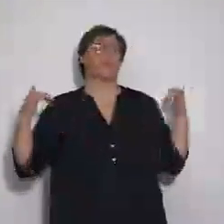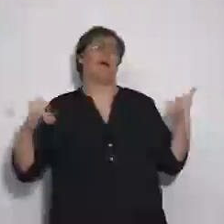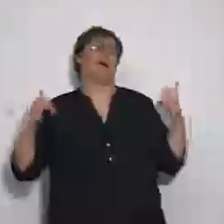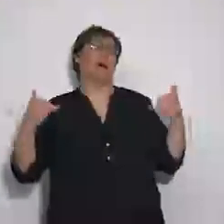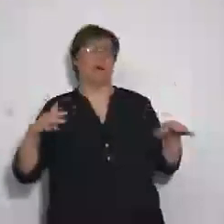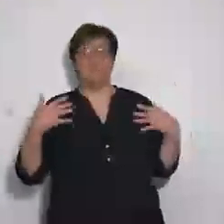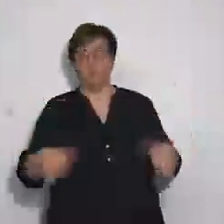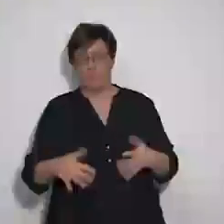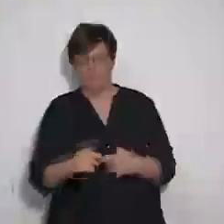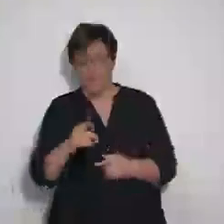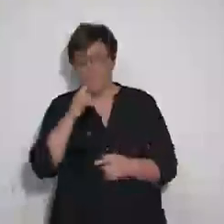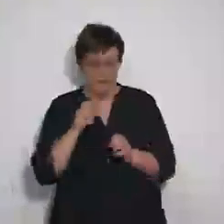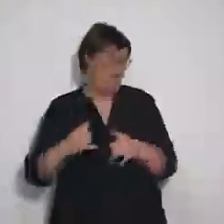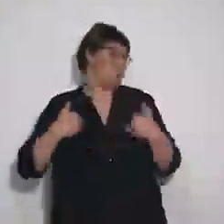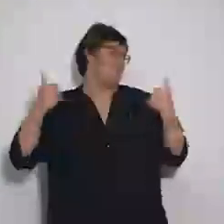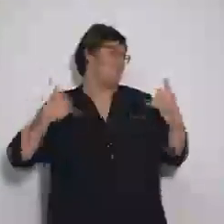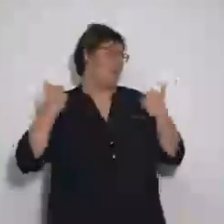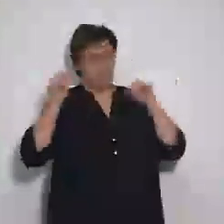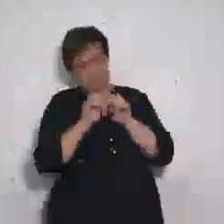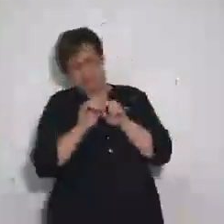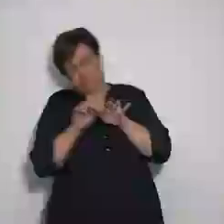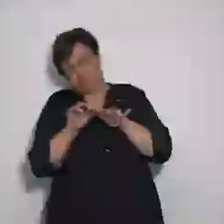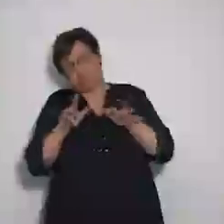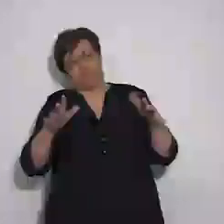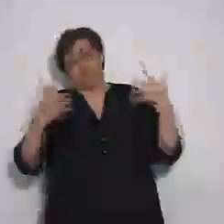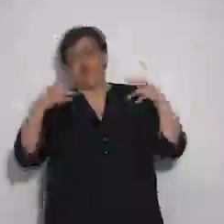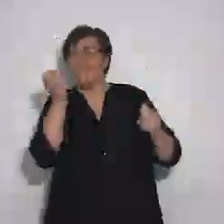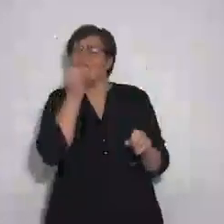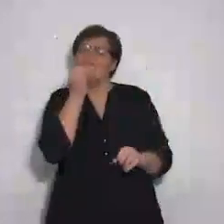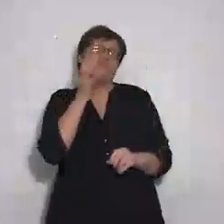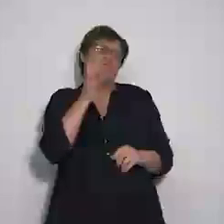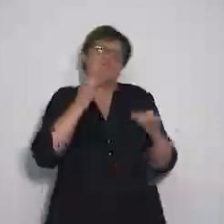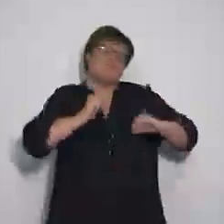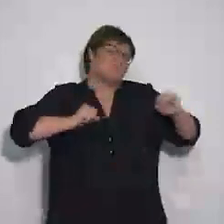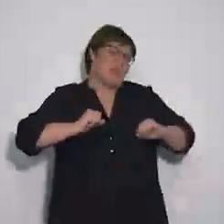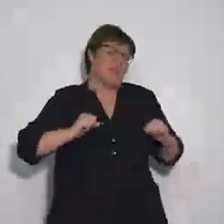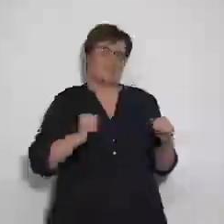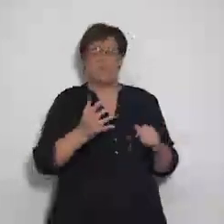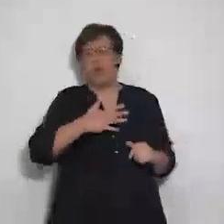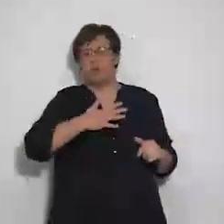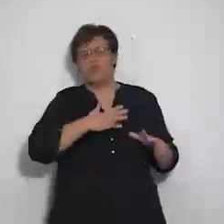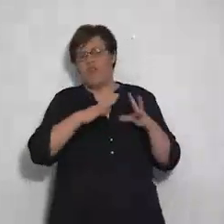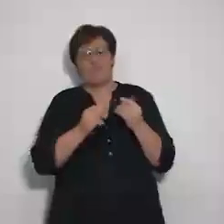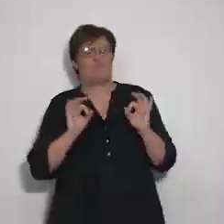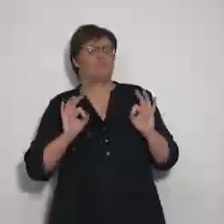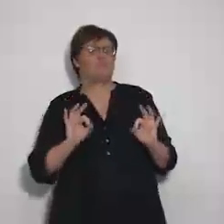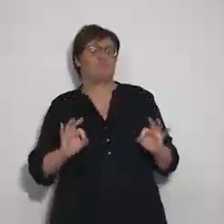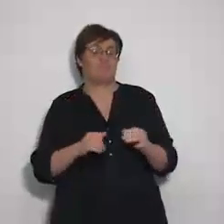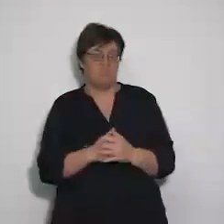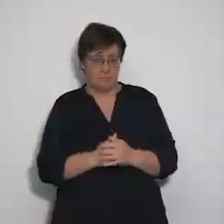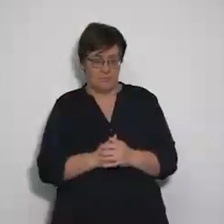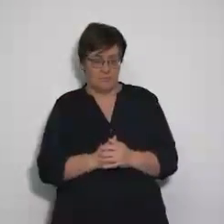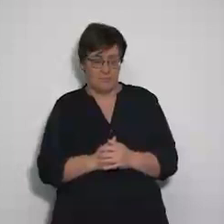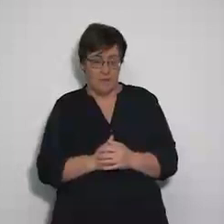bacterial party mode. They are enjoying this unlimited food, space, oxygen.